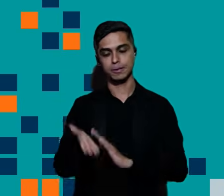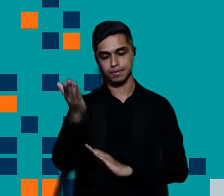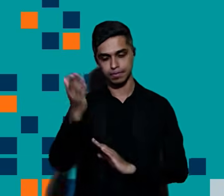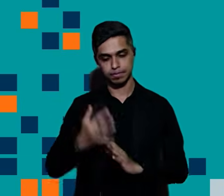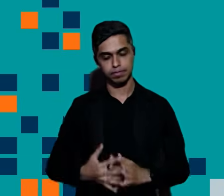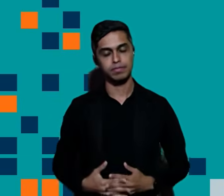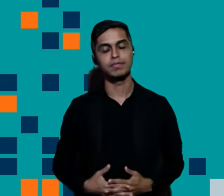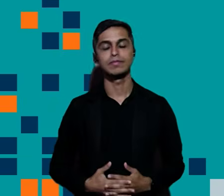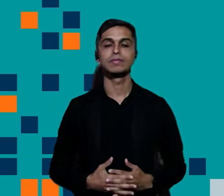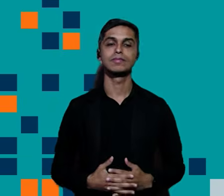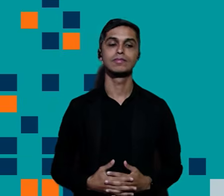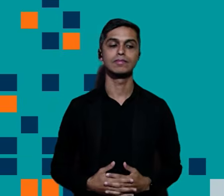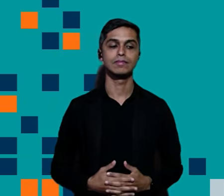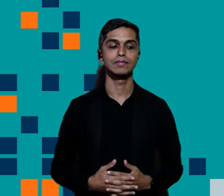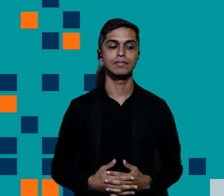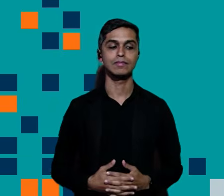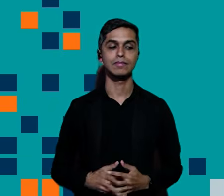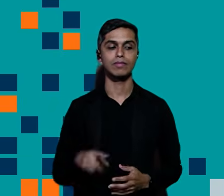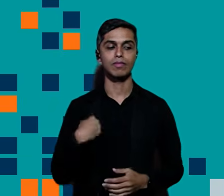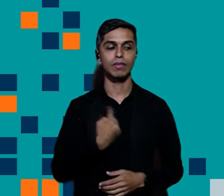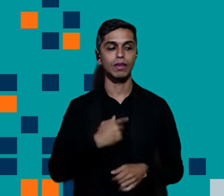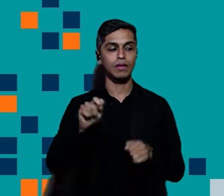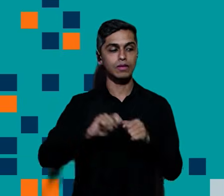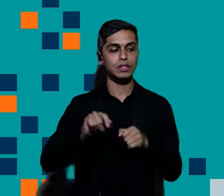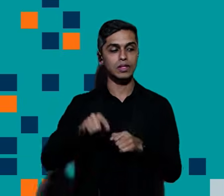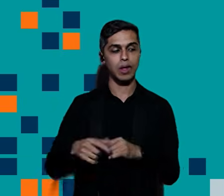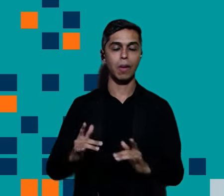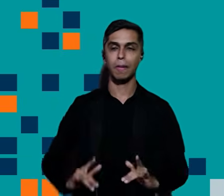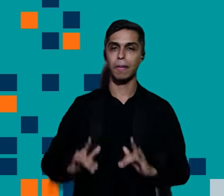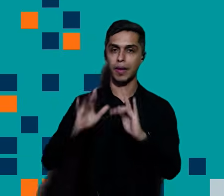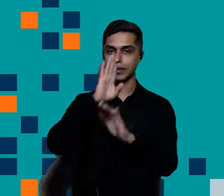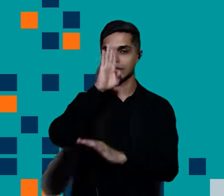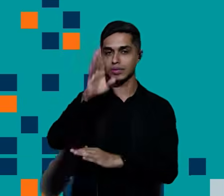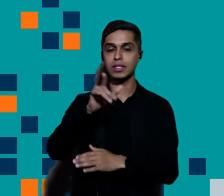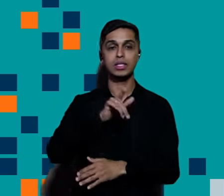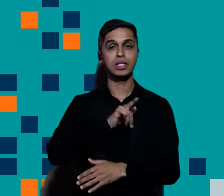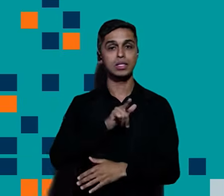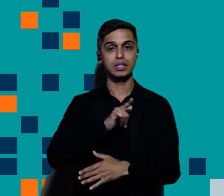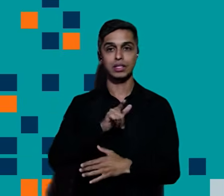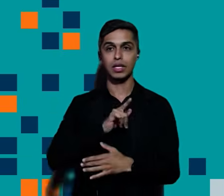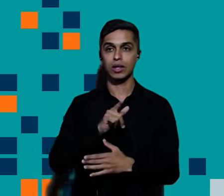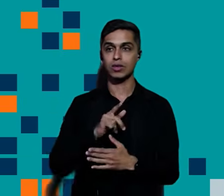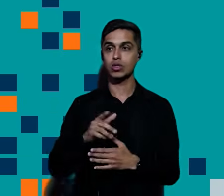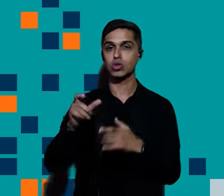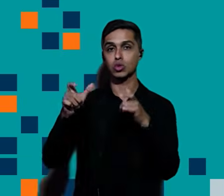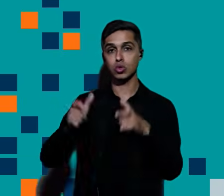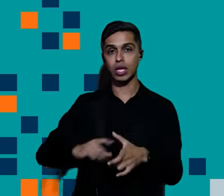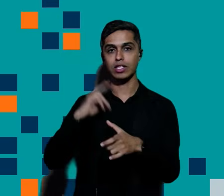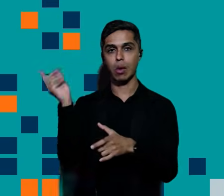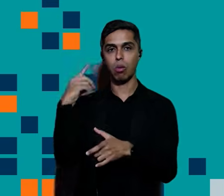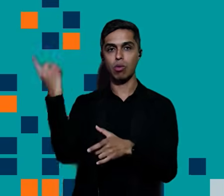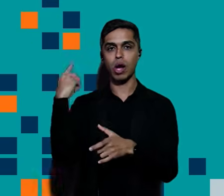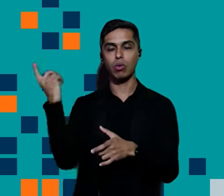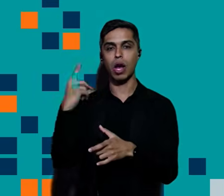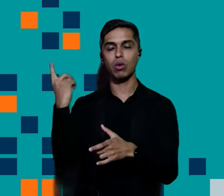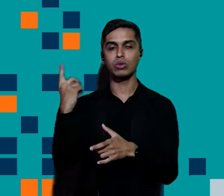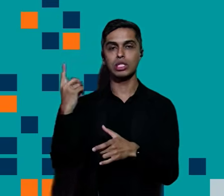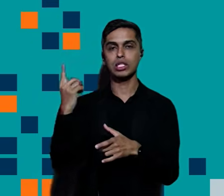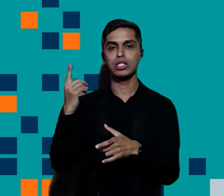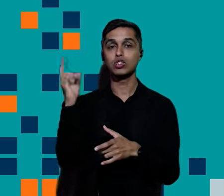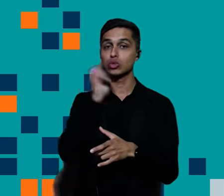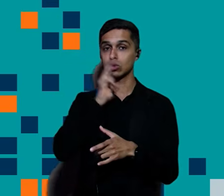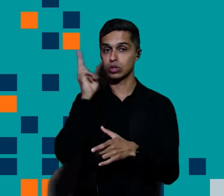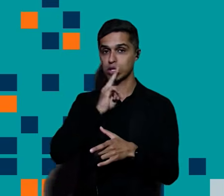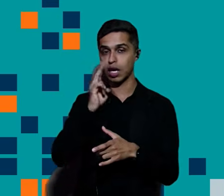park. This is the main building, which is sort of ambulatory care and outpatient services, where all the main receptions for the